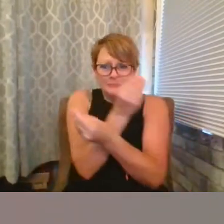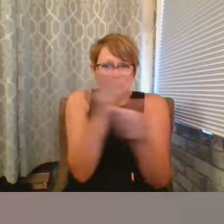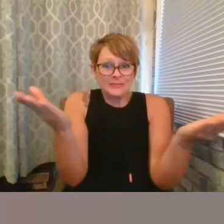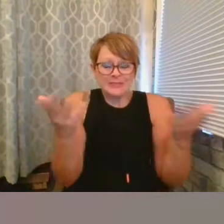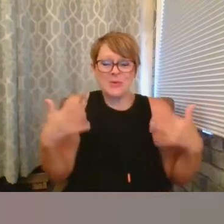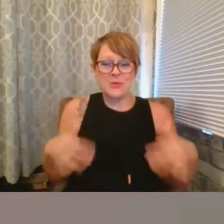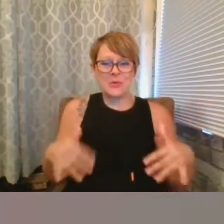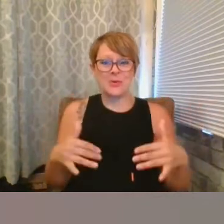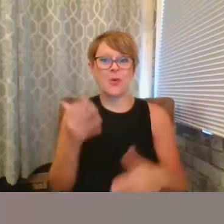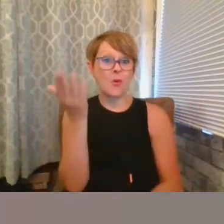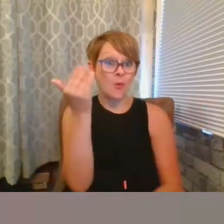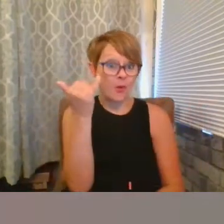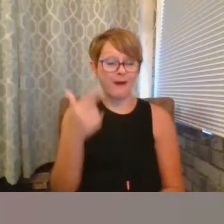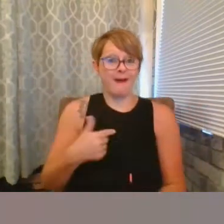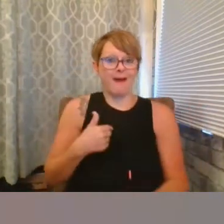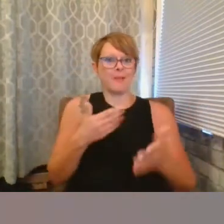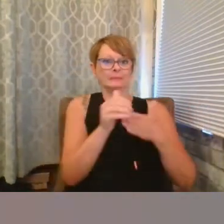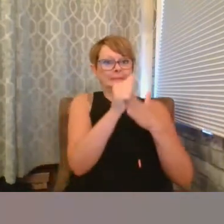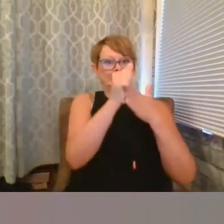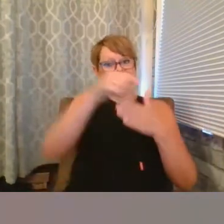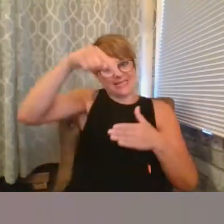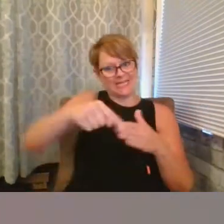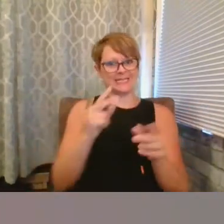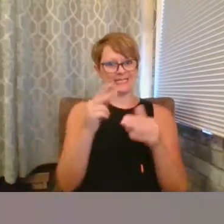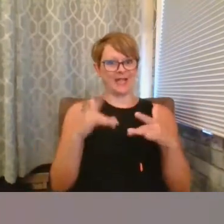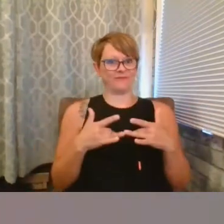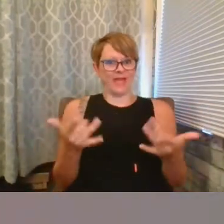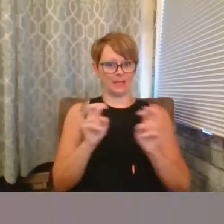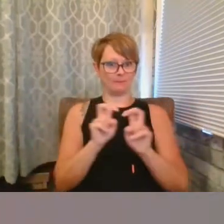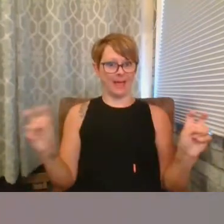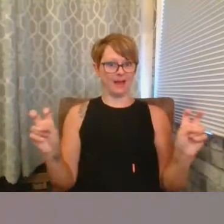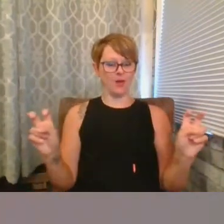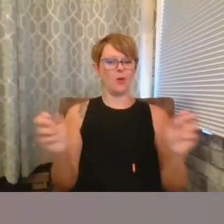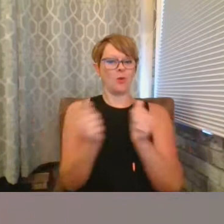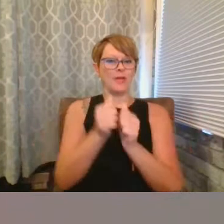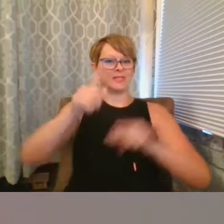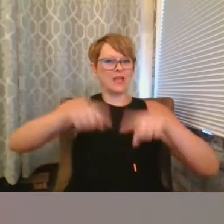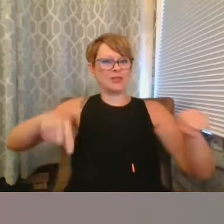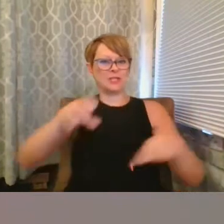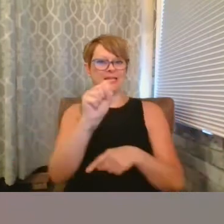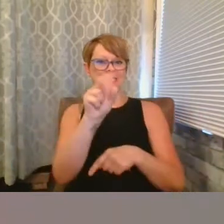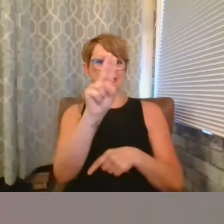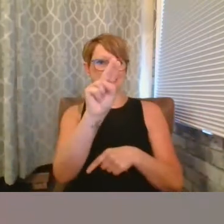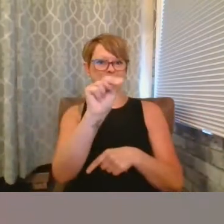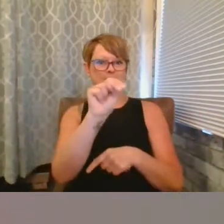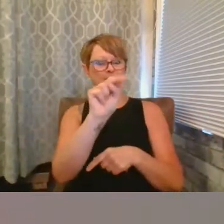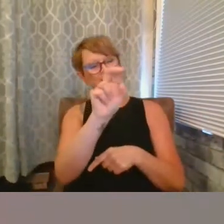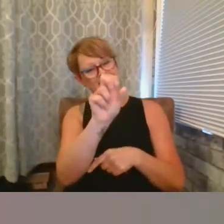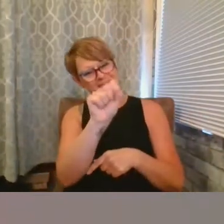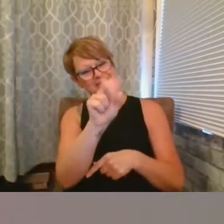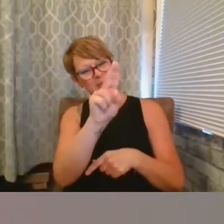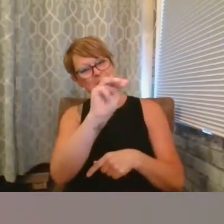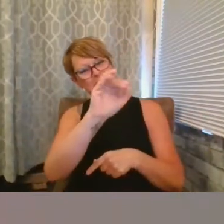your moderator this evening in this event with the Diversity Summit 2020. And the reason I'm too excited